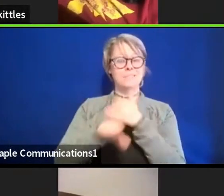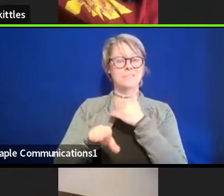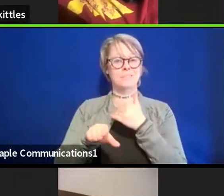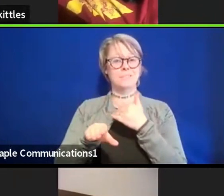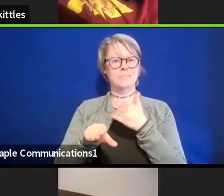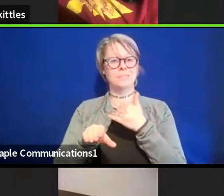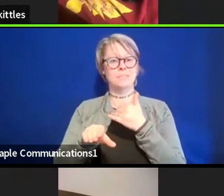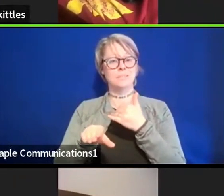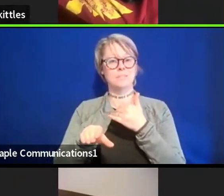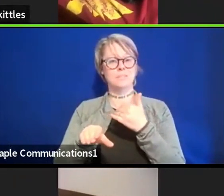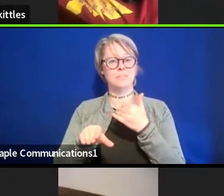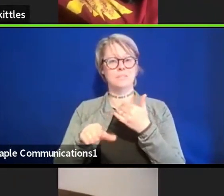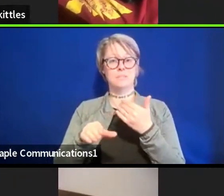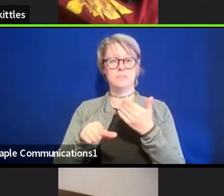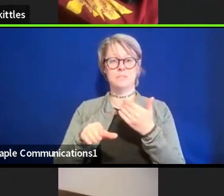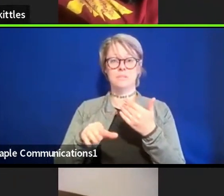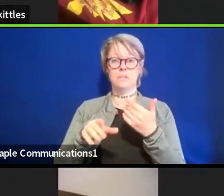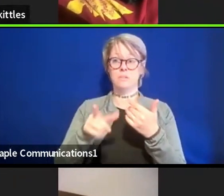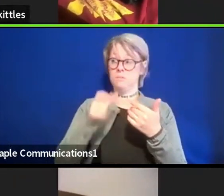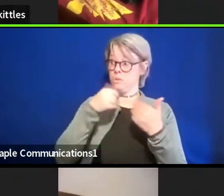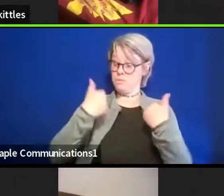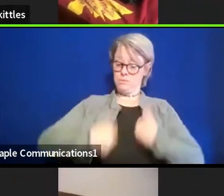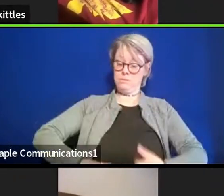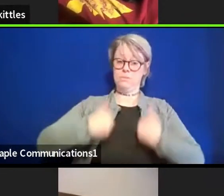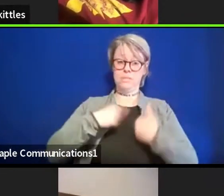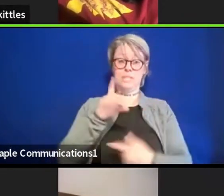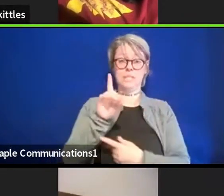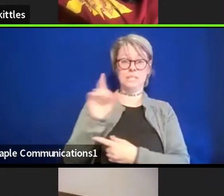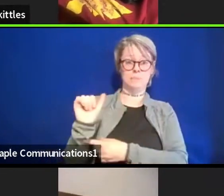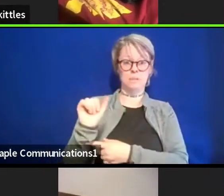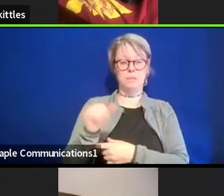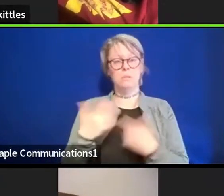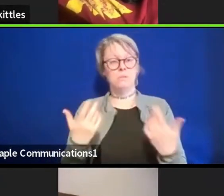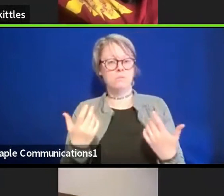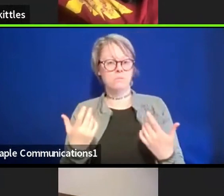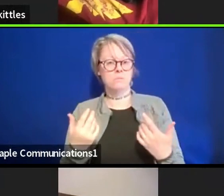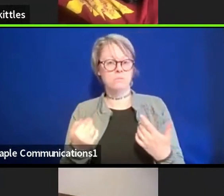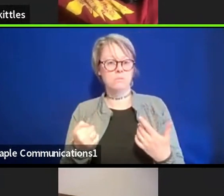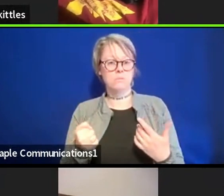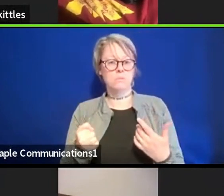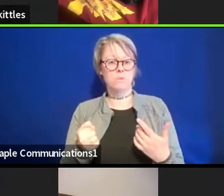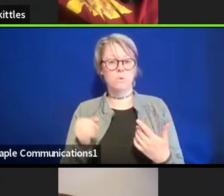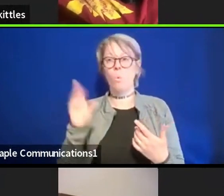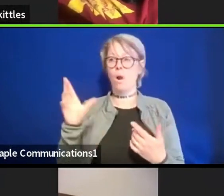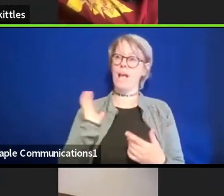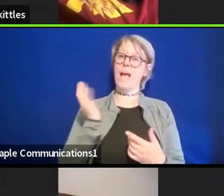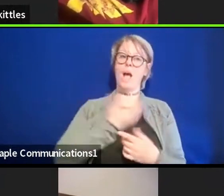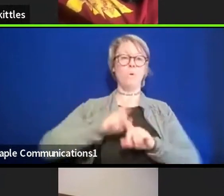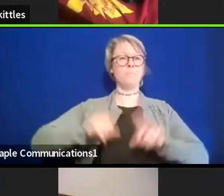us folks with disabilities, or what we call in Pride Scarborough